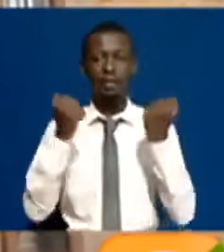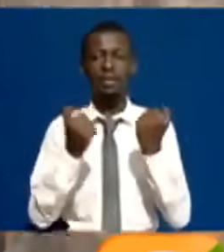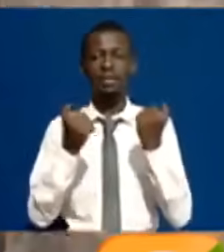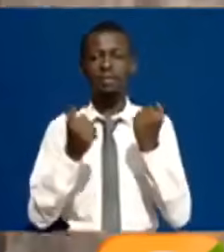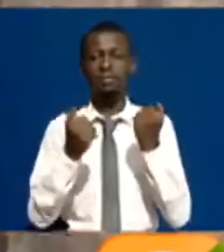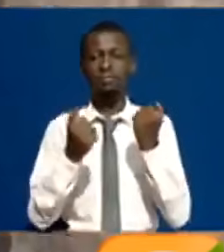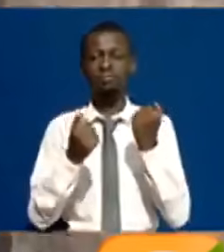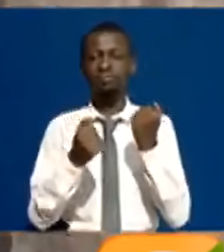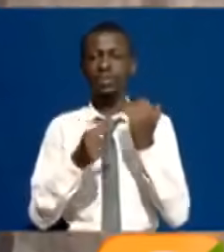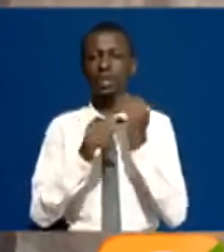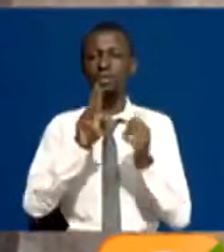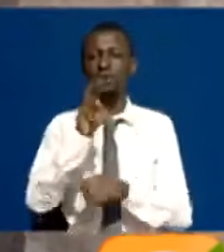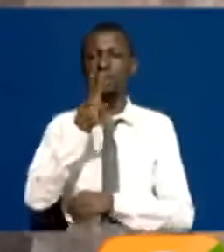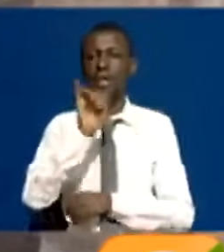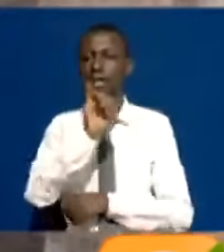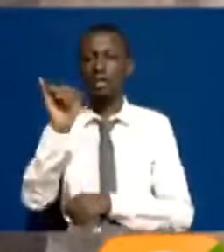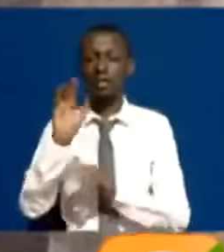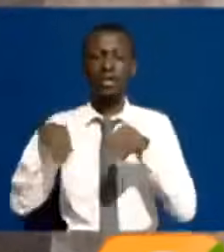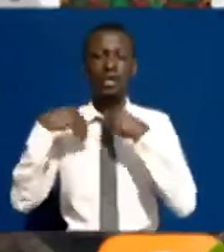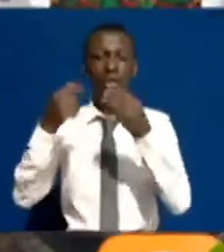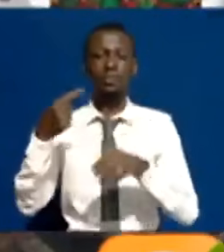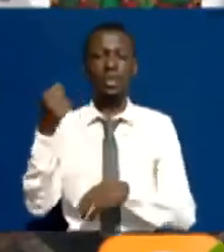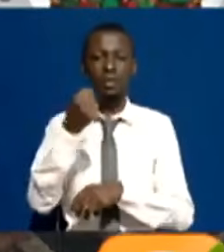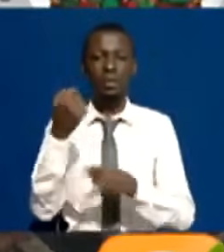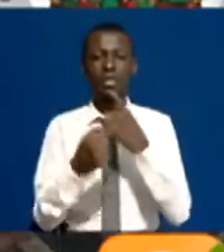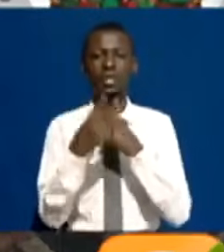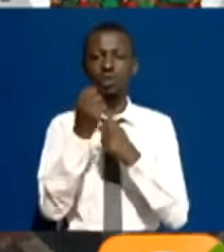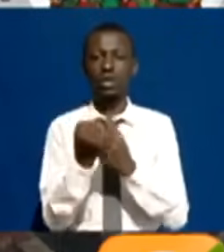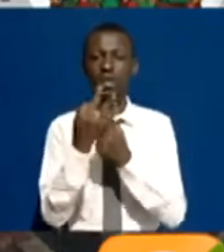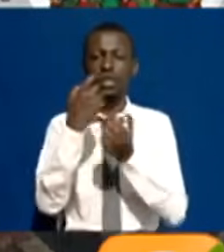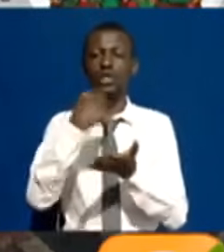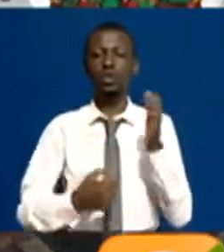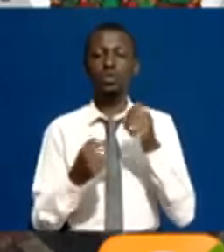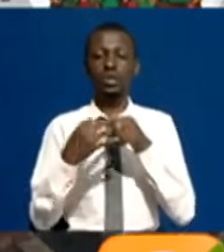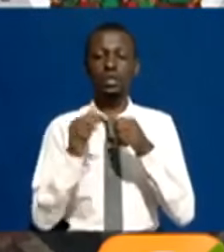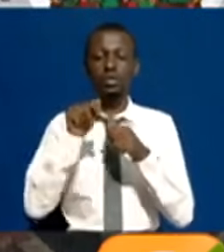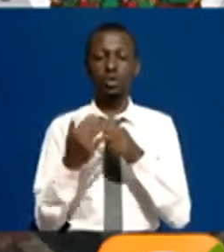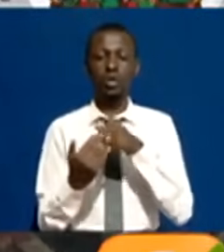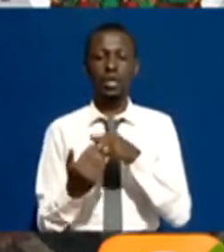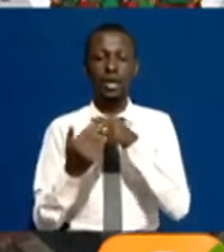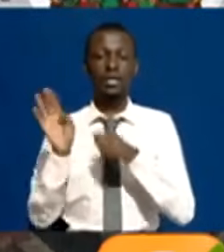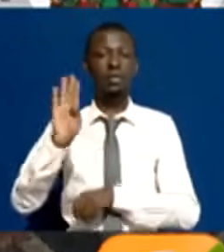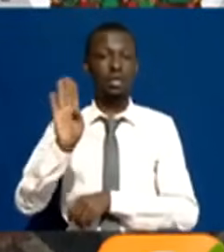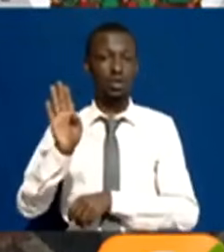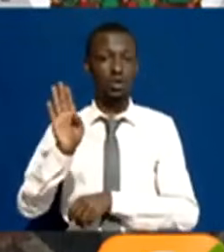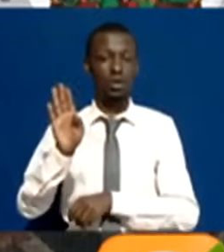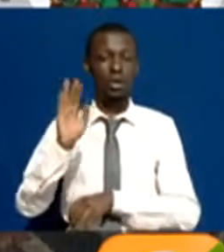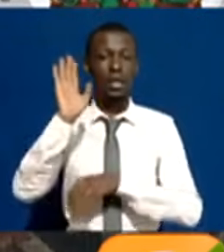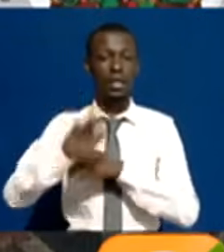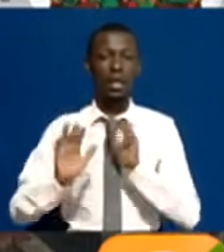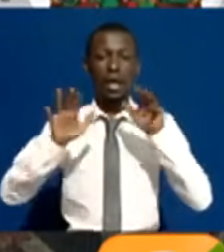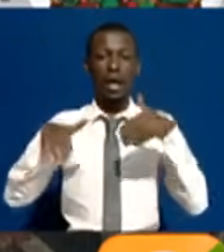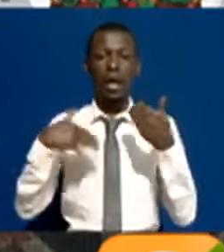Ngala Utalii College, was awarded in May 2013 at a cost of 8.9 billion shillings against the approved